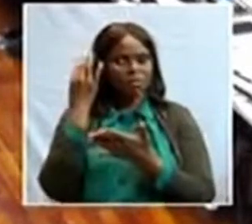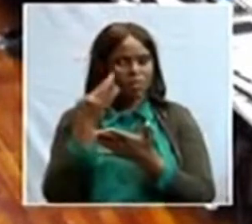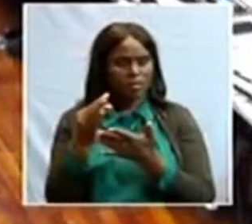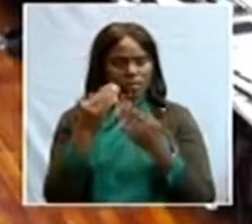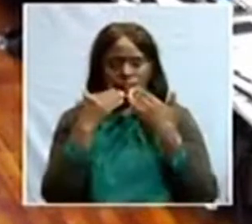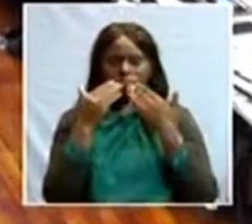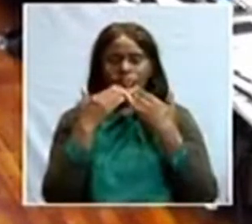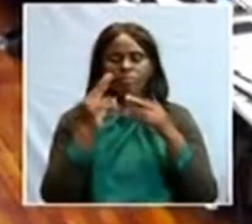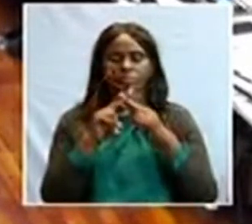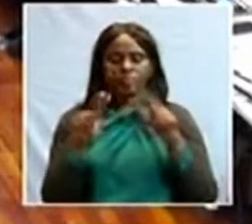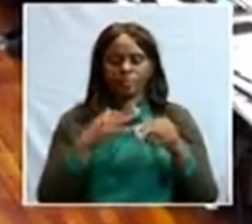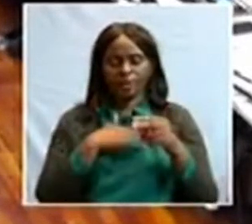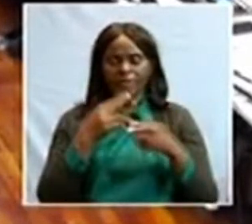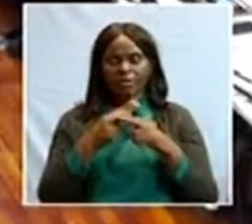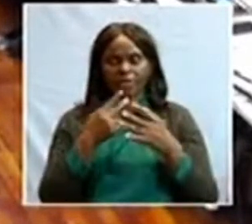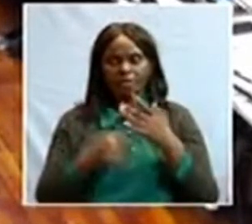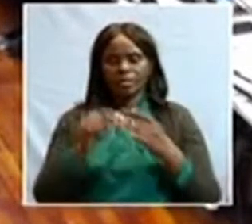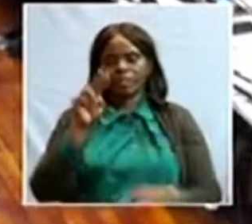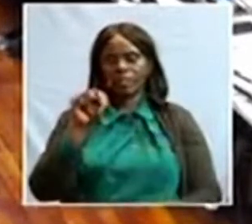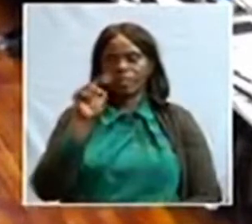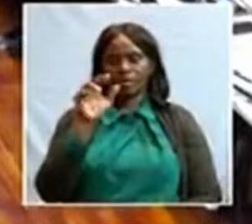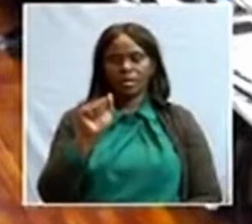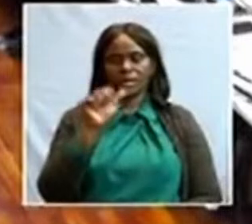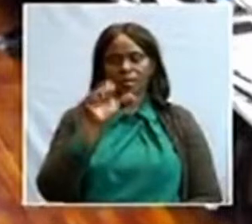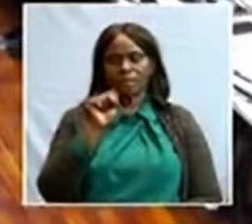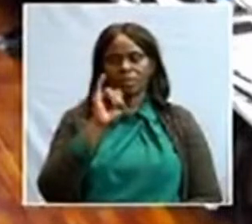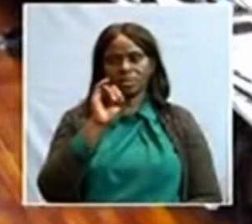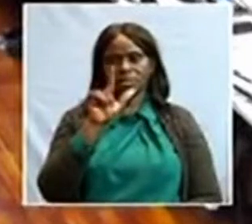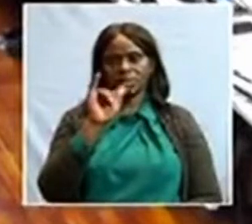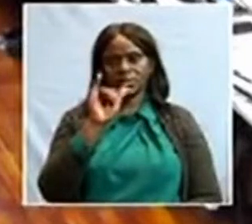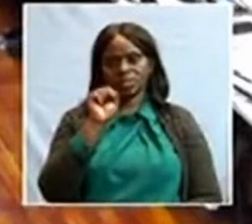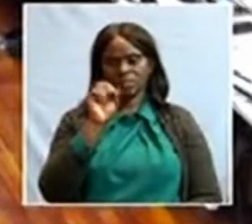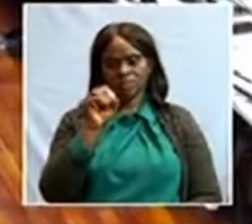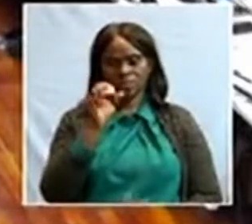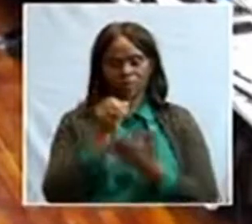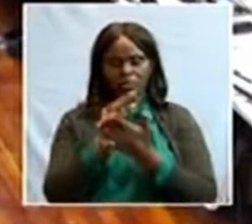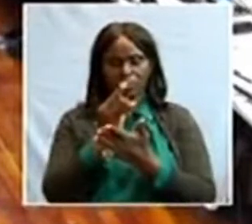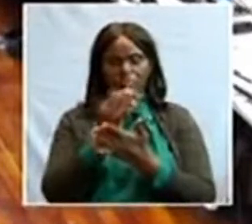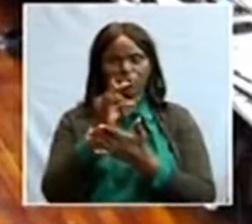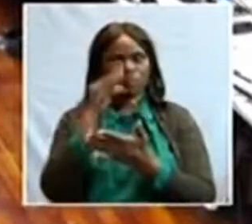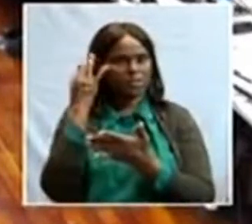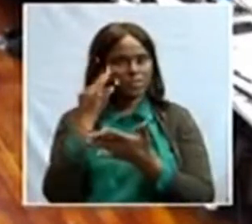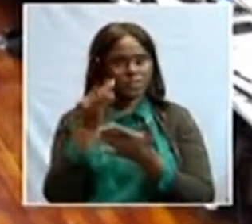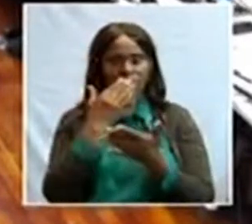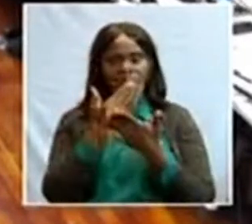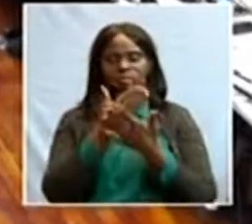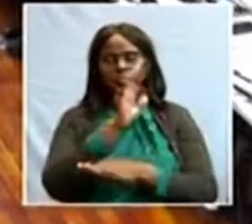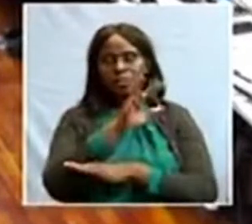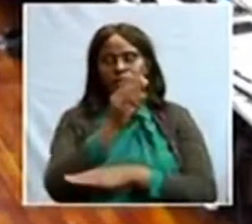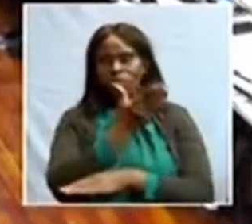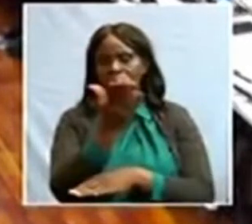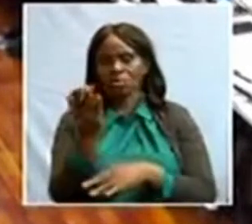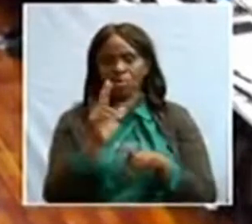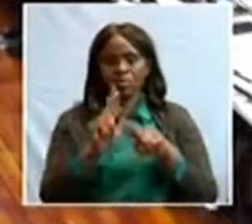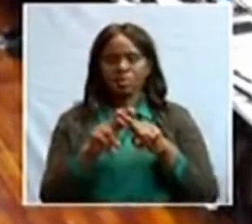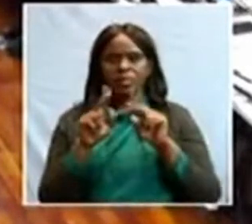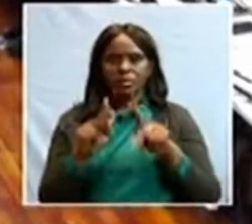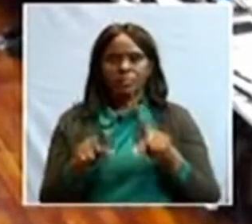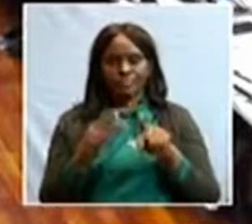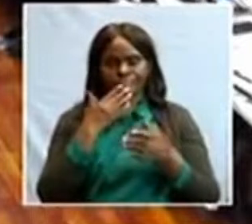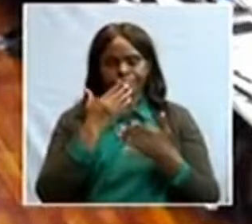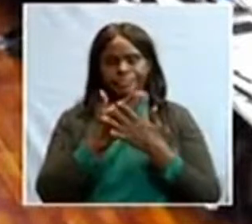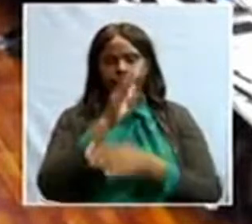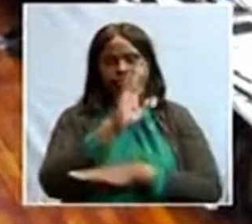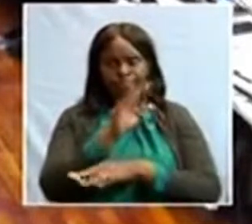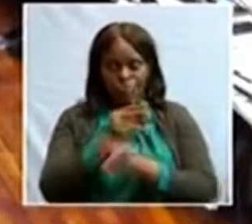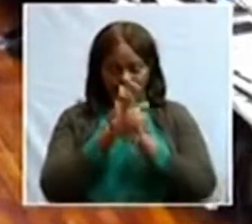Thank you, Chair. My name is Masiliso Miangwa from the Office of the Clerk. Thank you. Good afternoon to you, Chairperson. Good